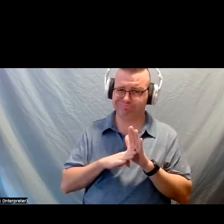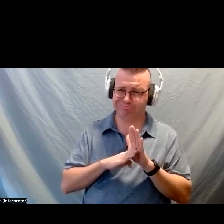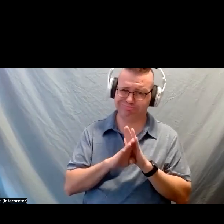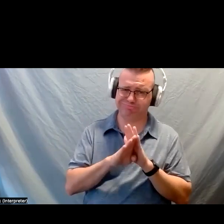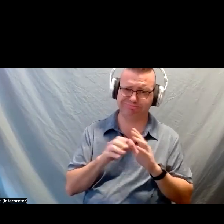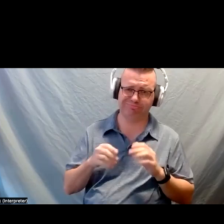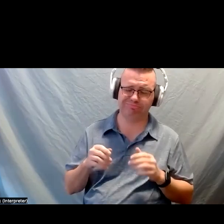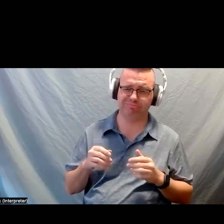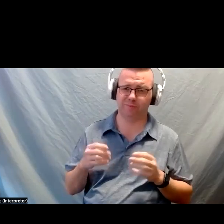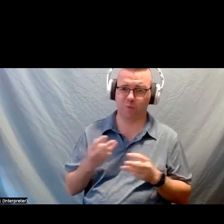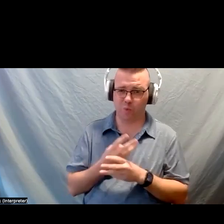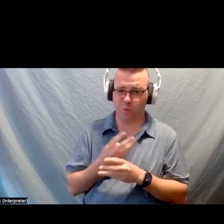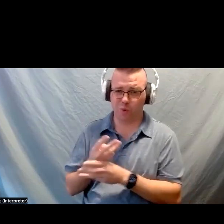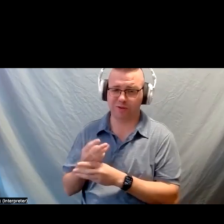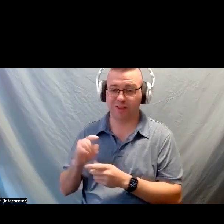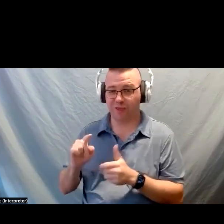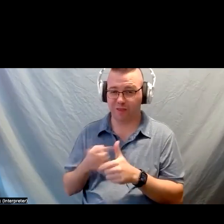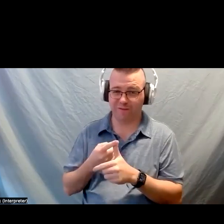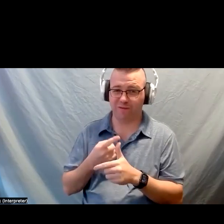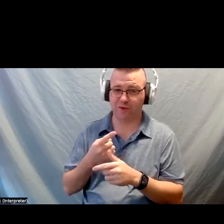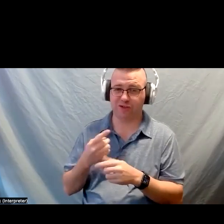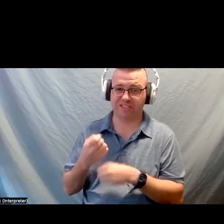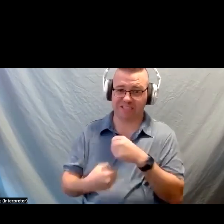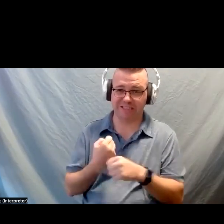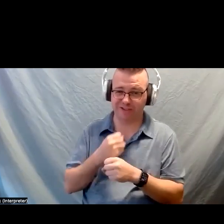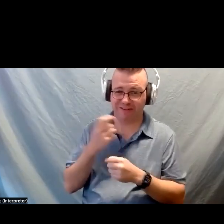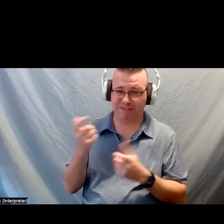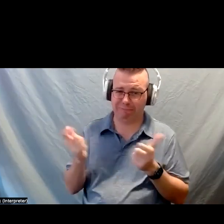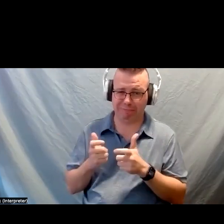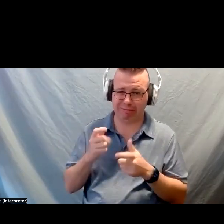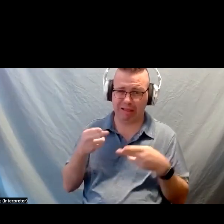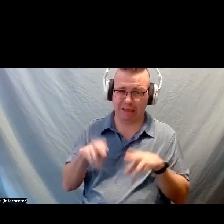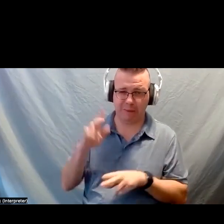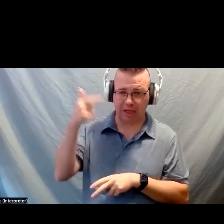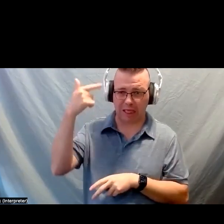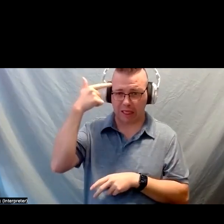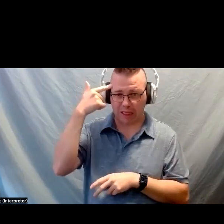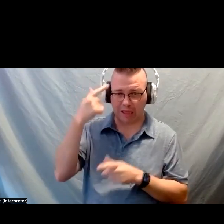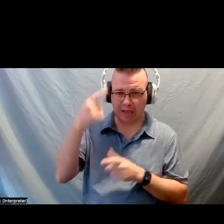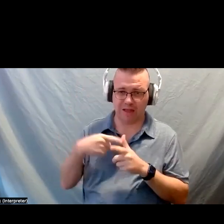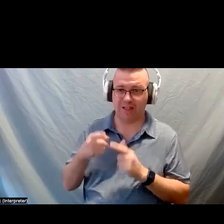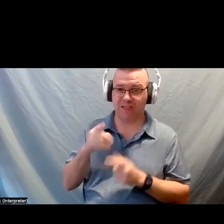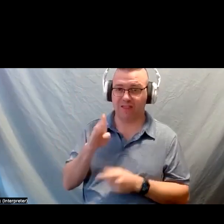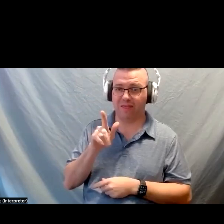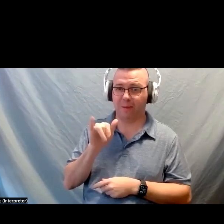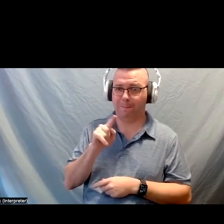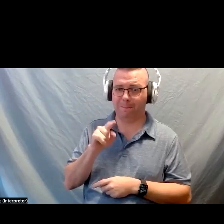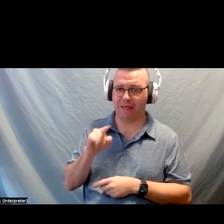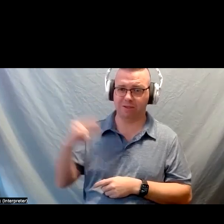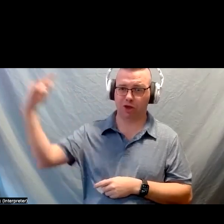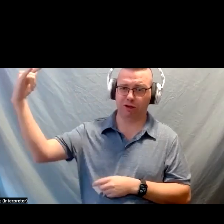developed, in the first year of the war, very little happened in London. And then suddenly there was the Blitz, an enormous amount of